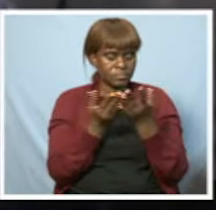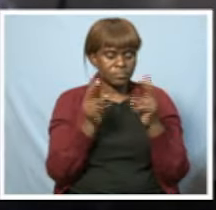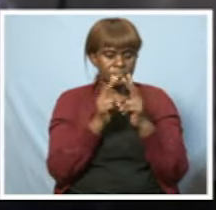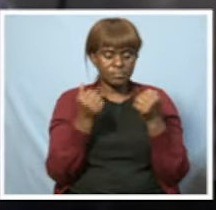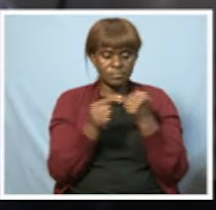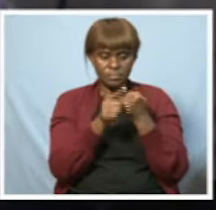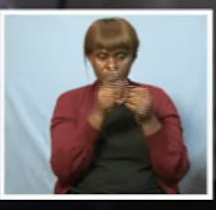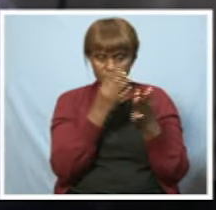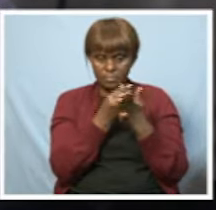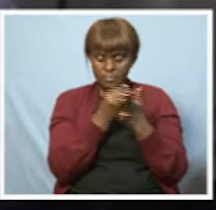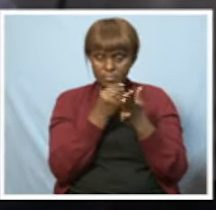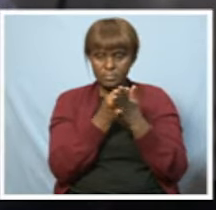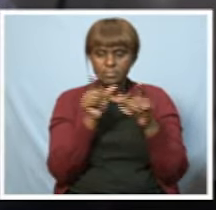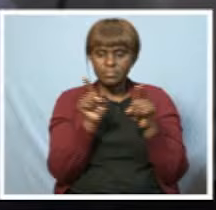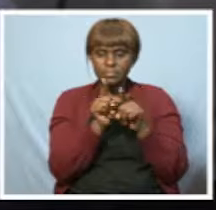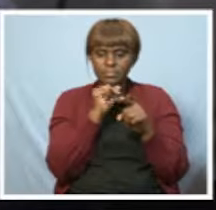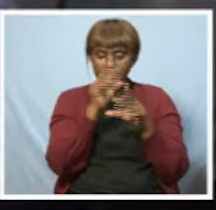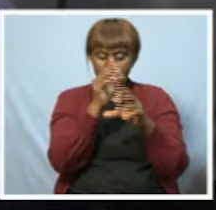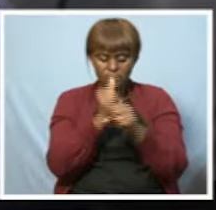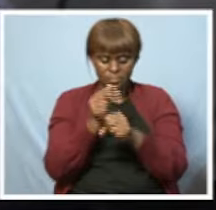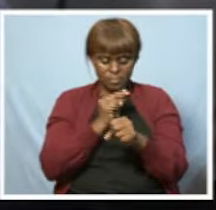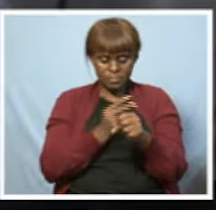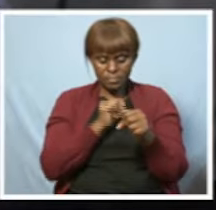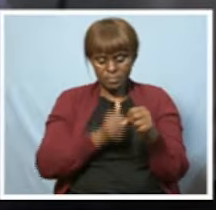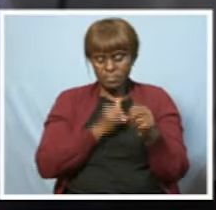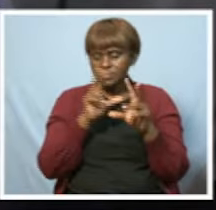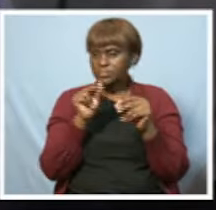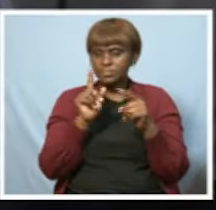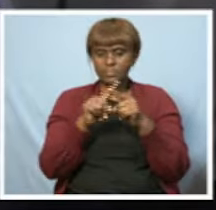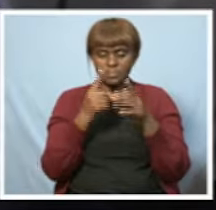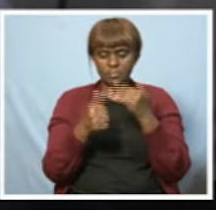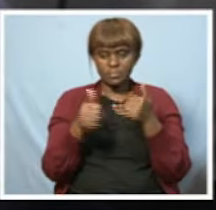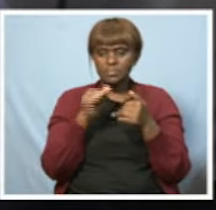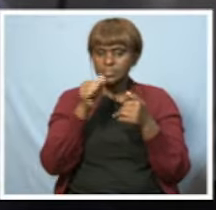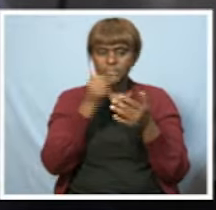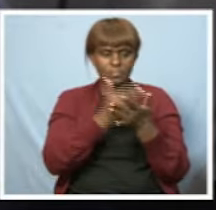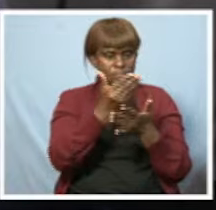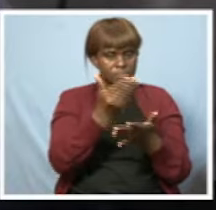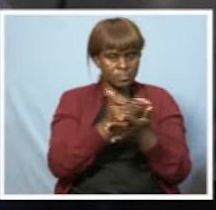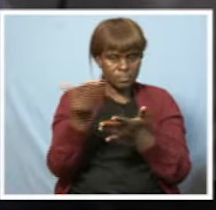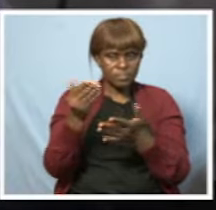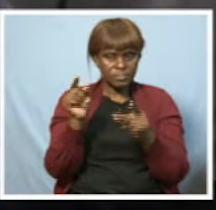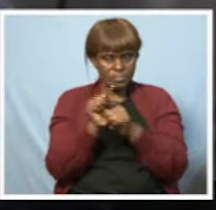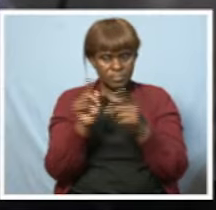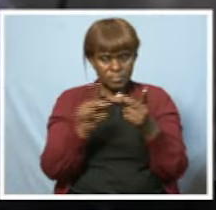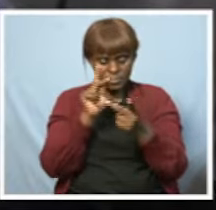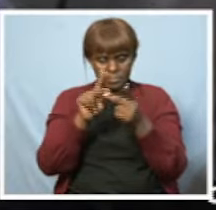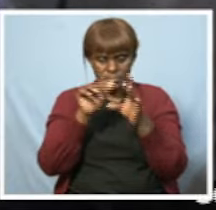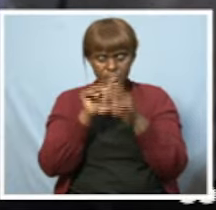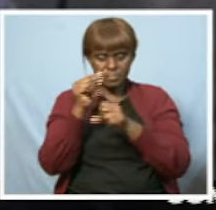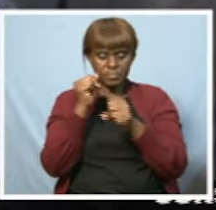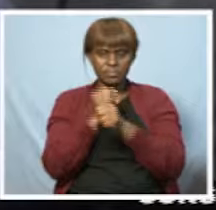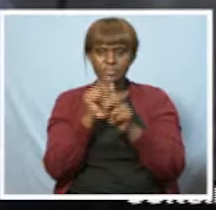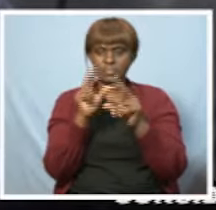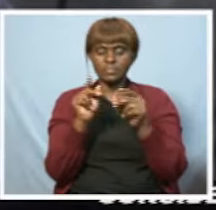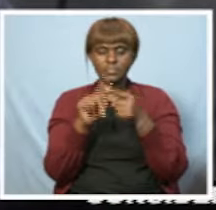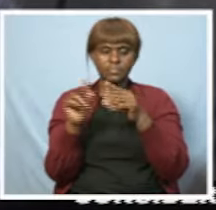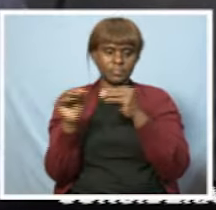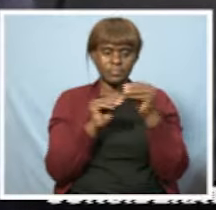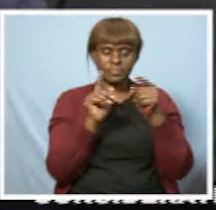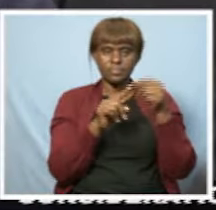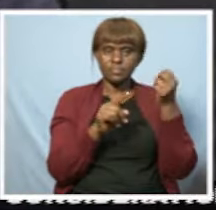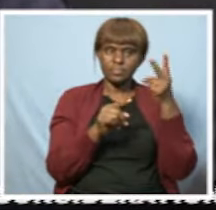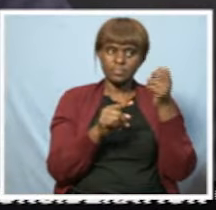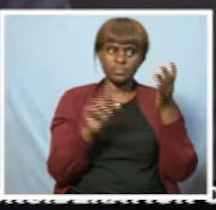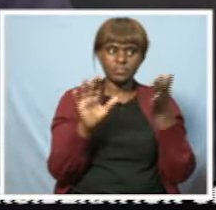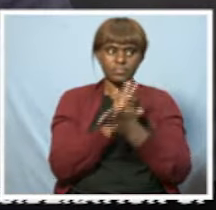this amount of money was not received by us. Therefore, we could not procure right there in the year. Go to page 12,